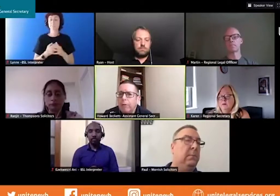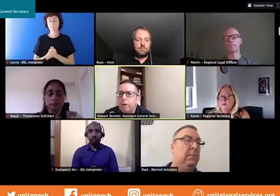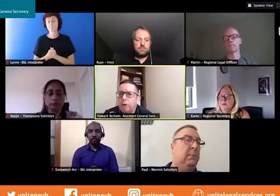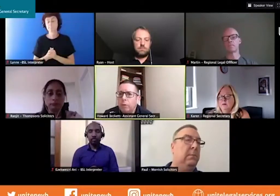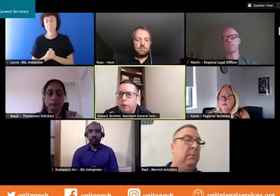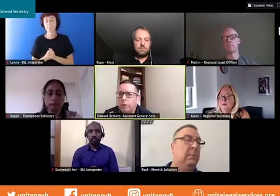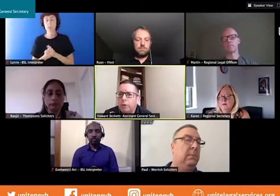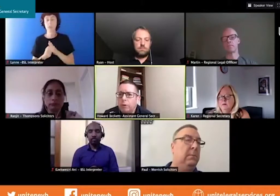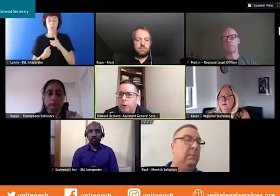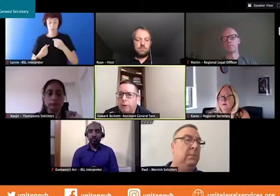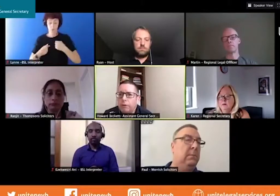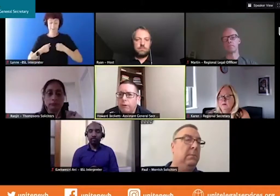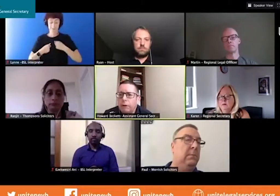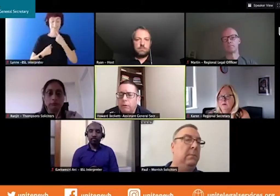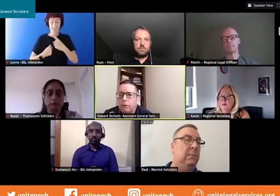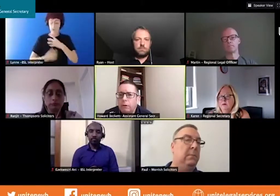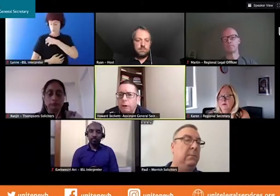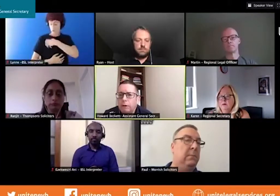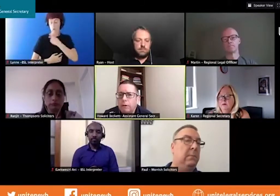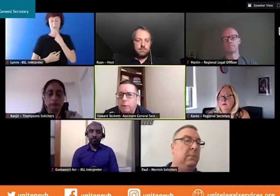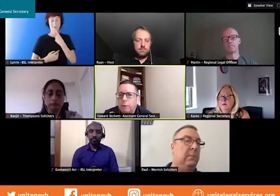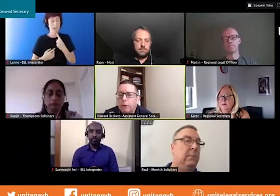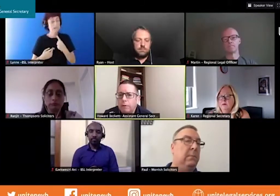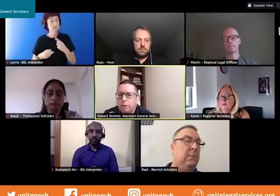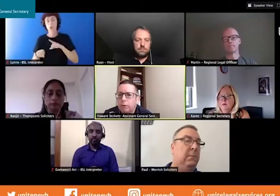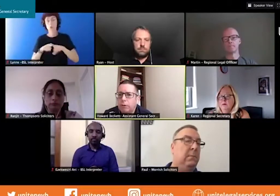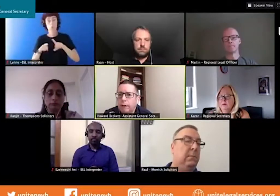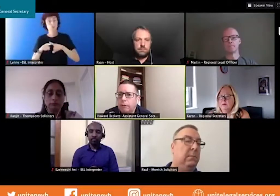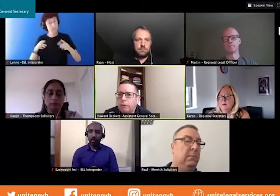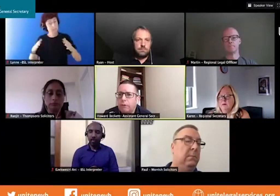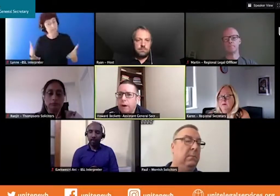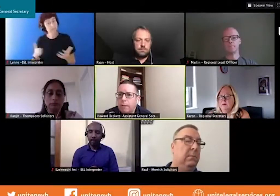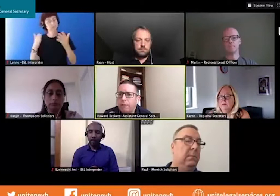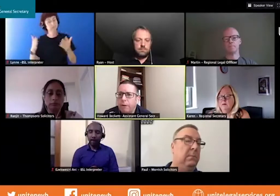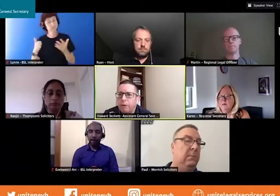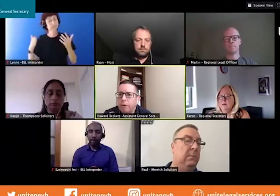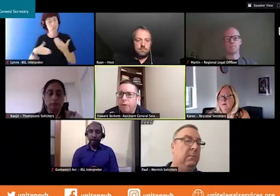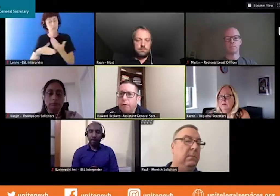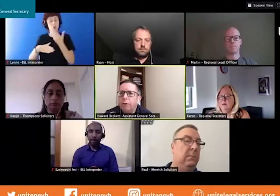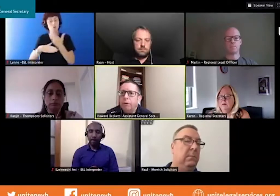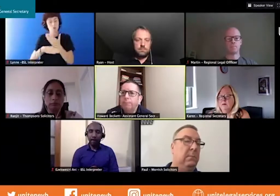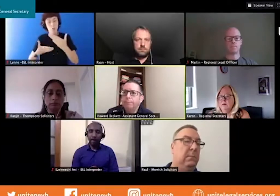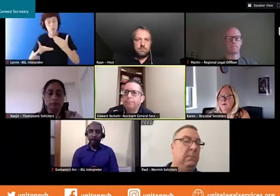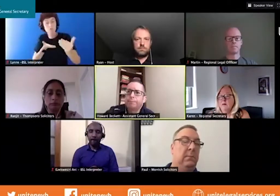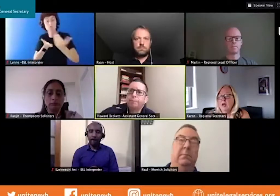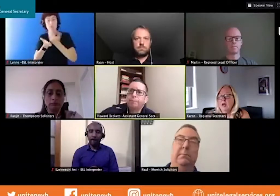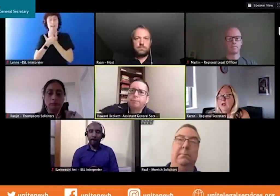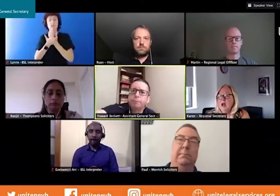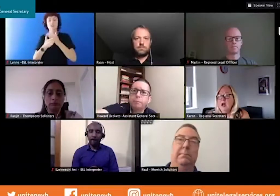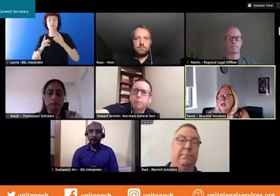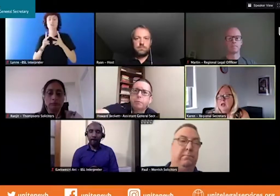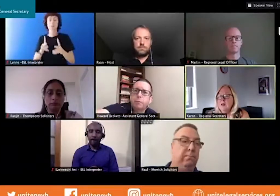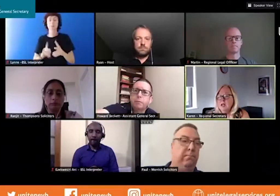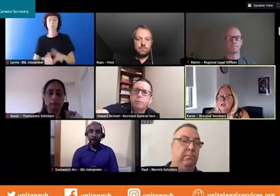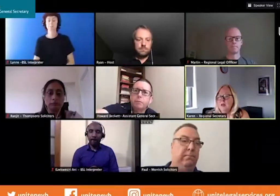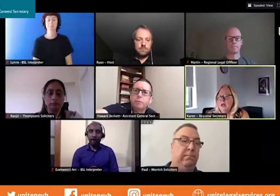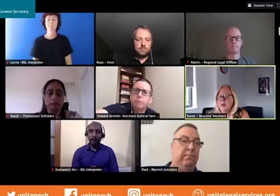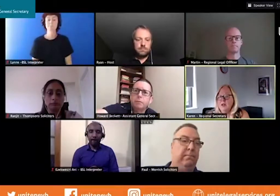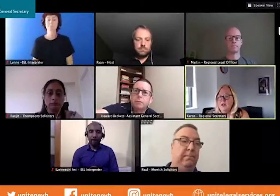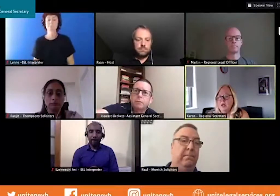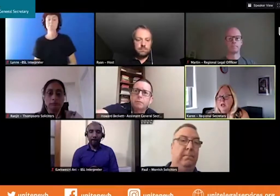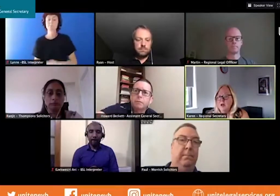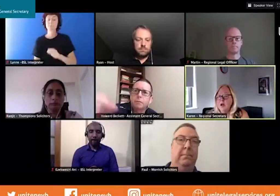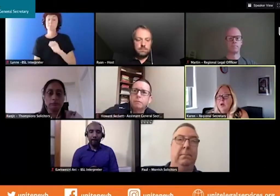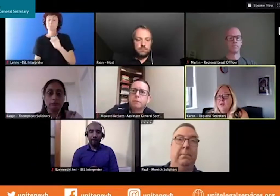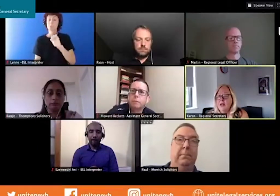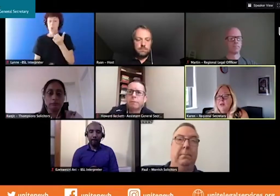let's see what we can do as a union and with individual sectors to try and prevent redundancies. Yeah, I think, Howard, that's a really good answer.